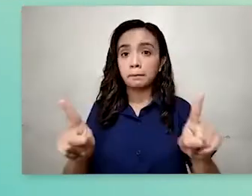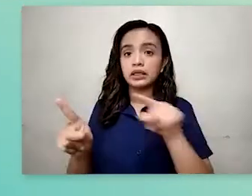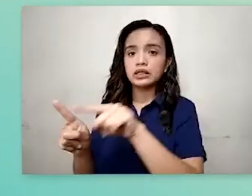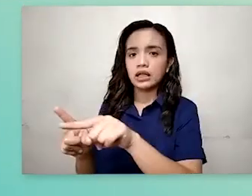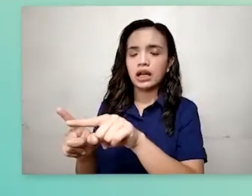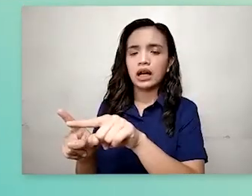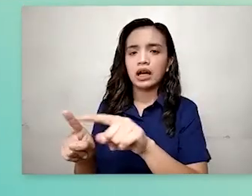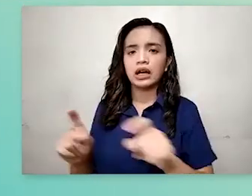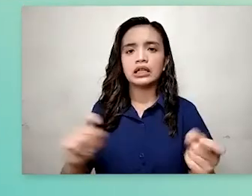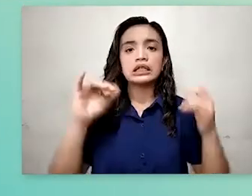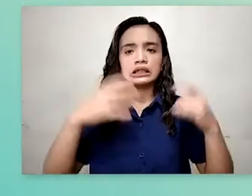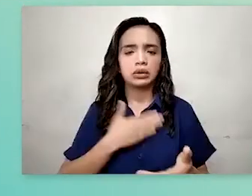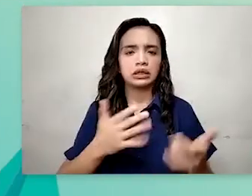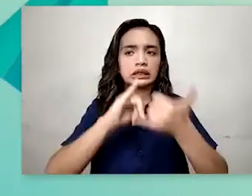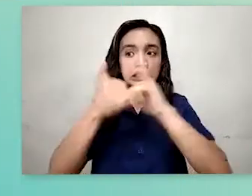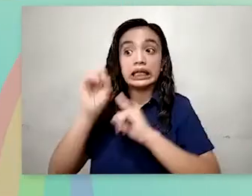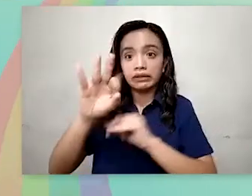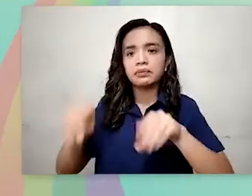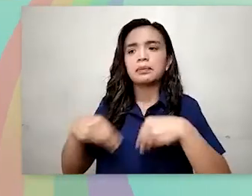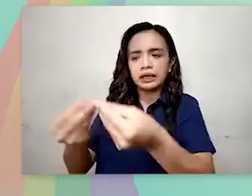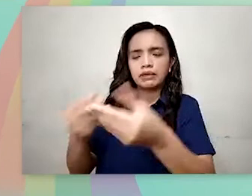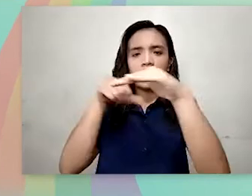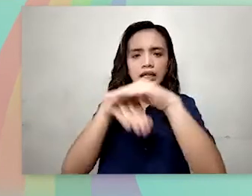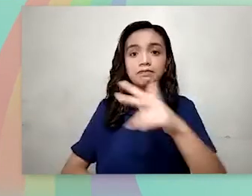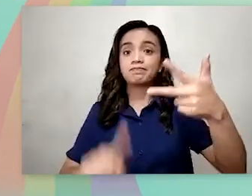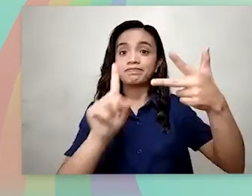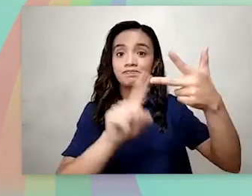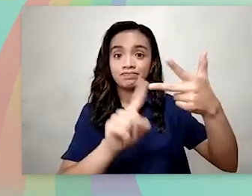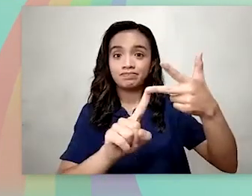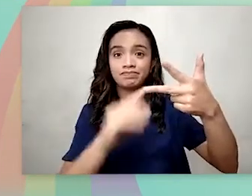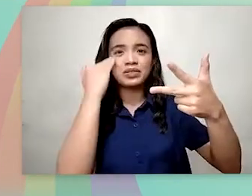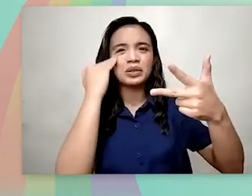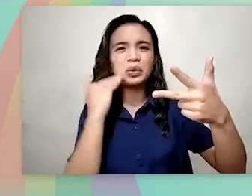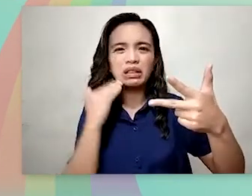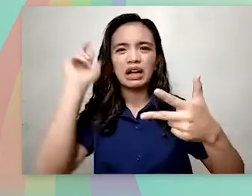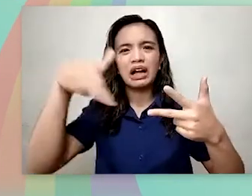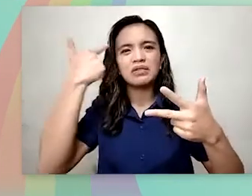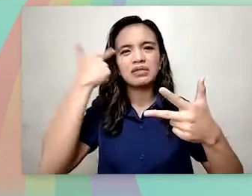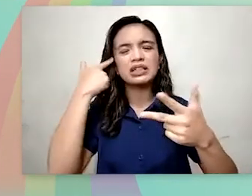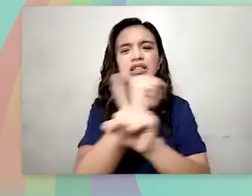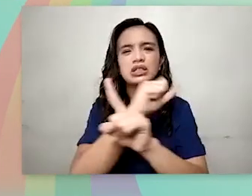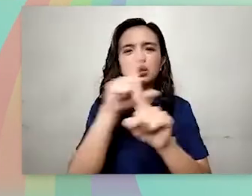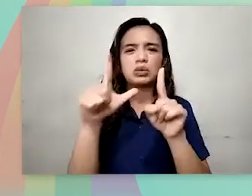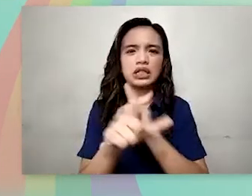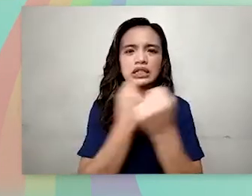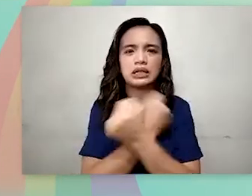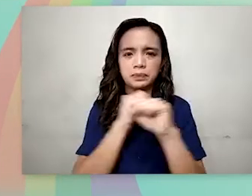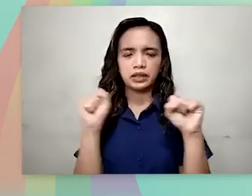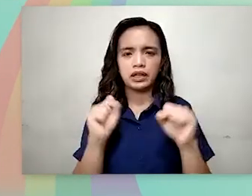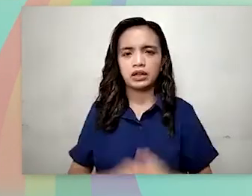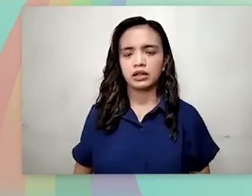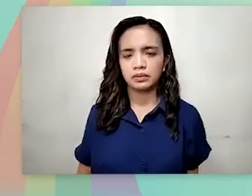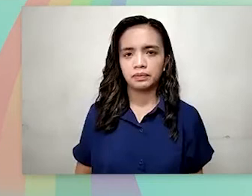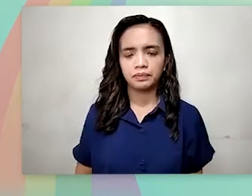equipment, but they're able to pivot if they're given the access to that. The third gap is the lack of government social